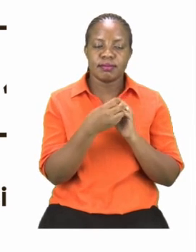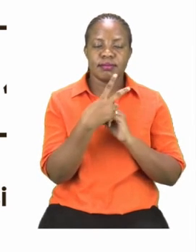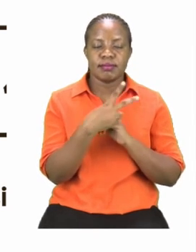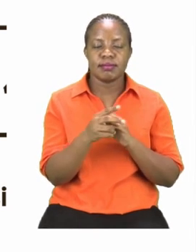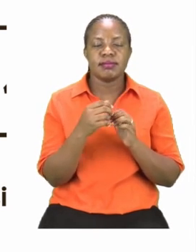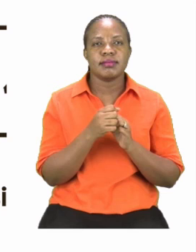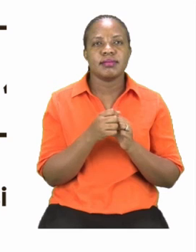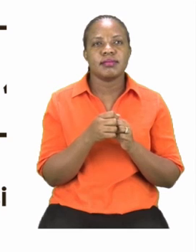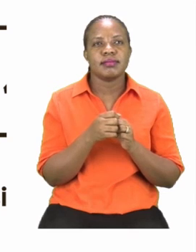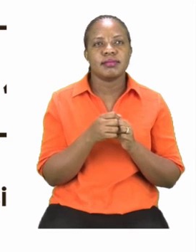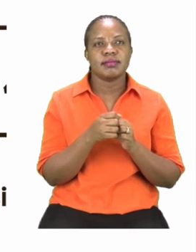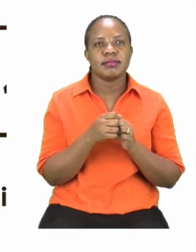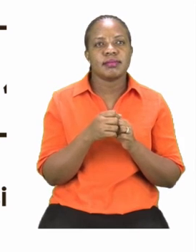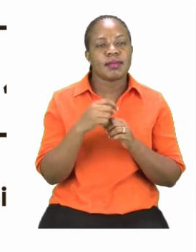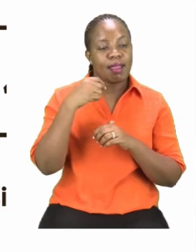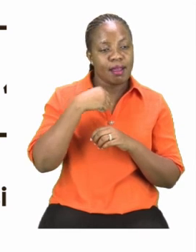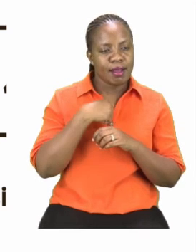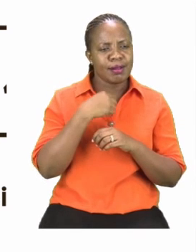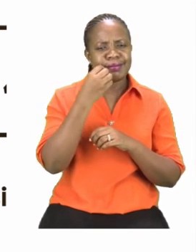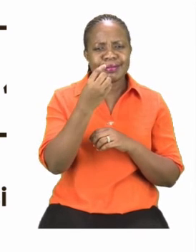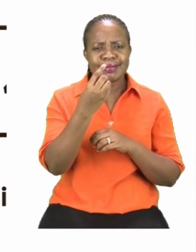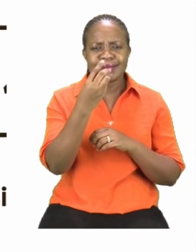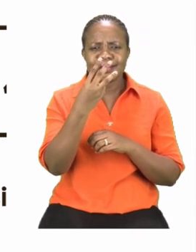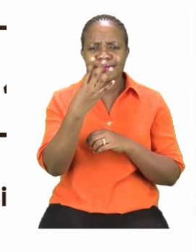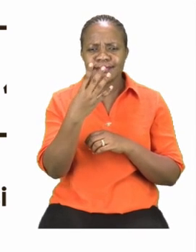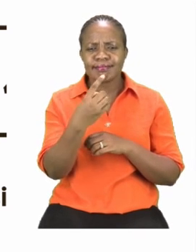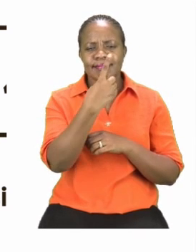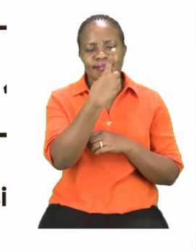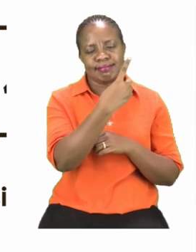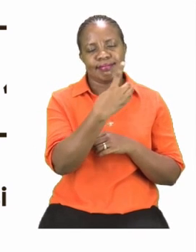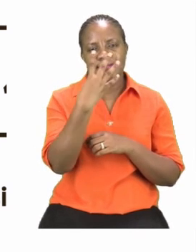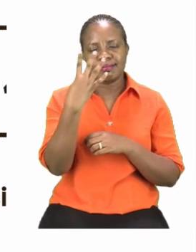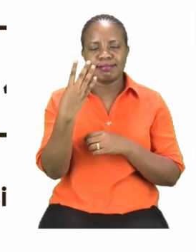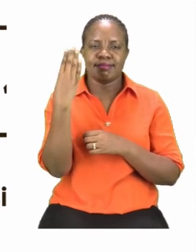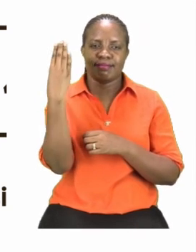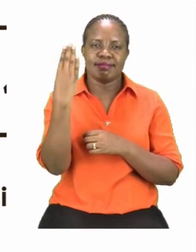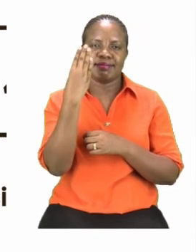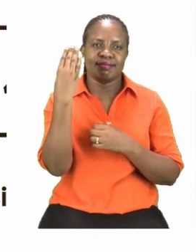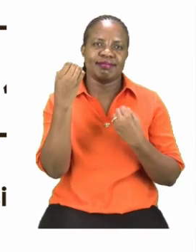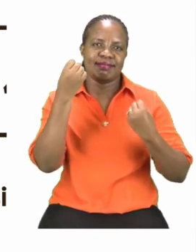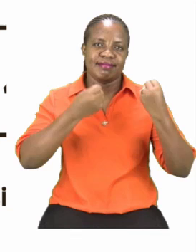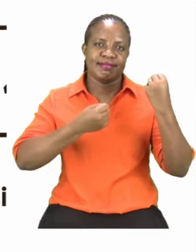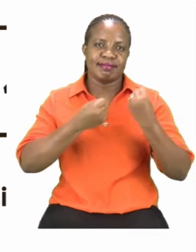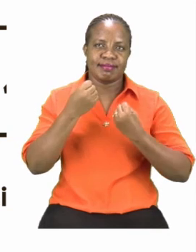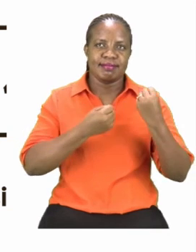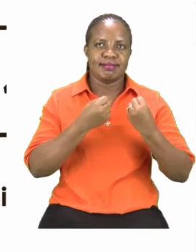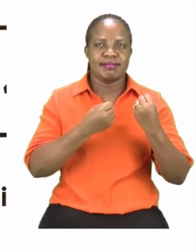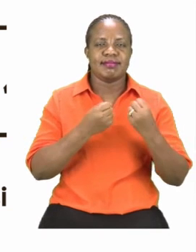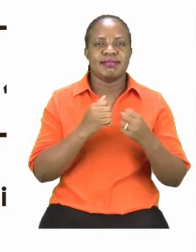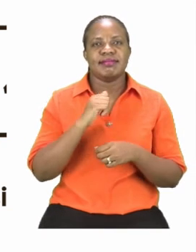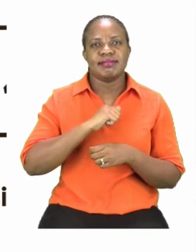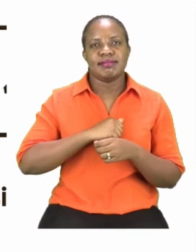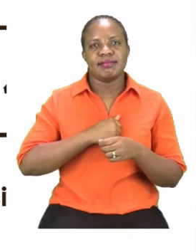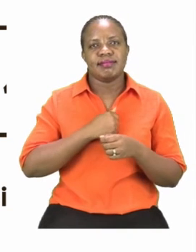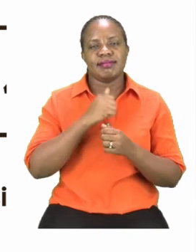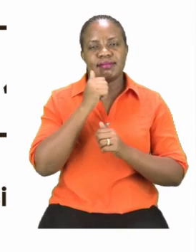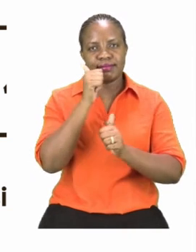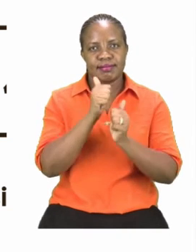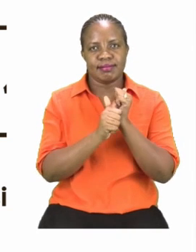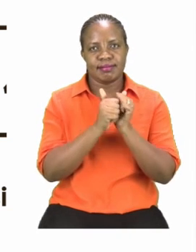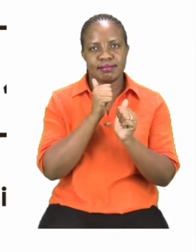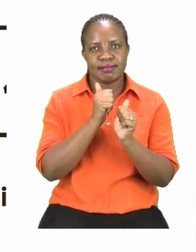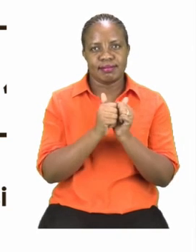board. Now the first one, we are going to cut our 12 into half. And how do we do